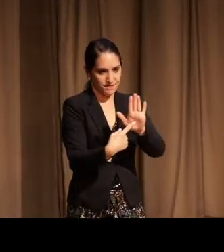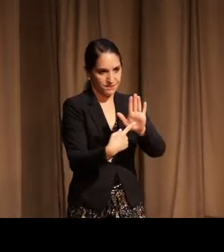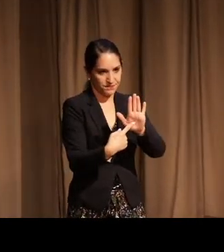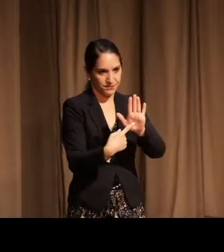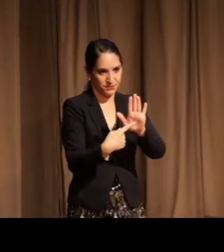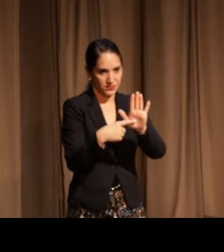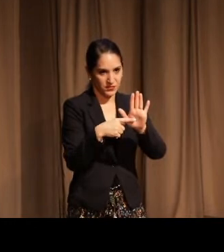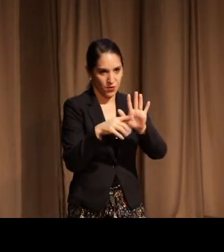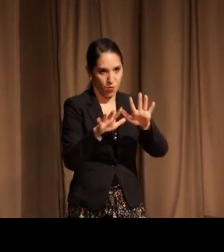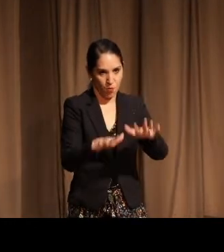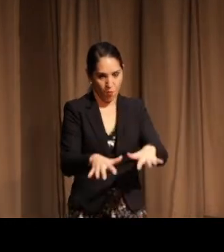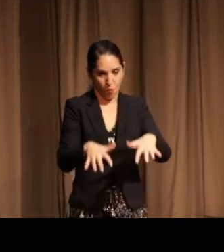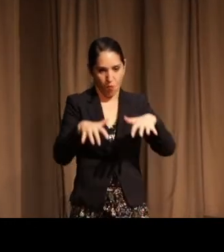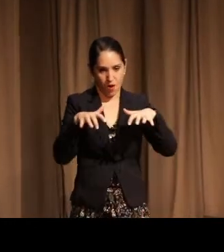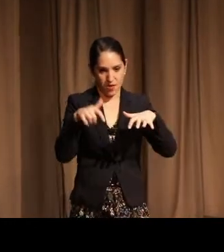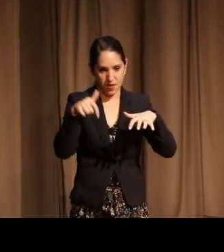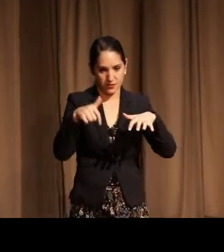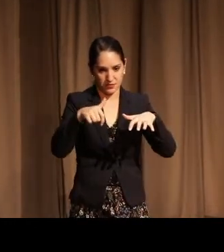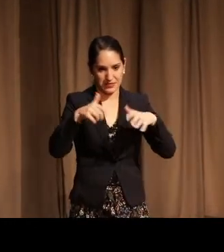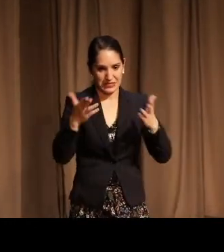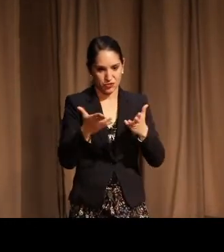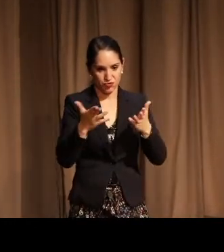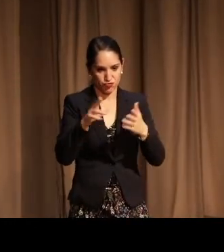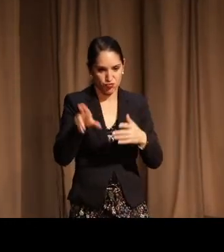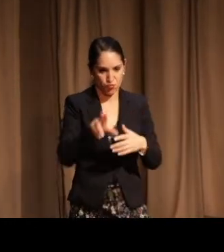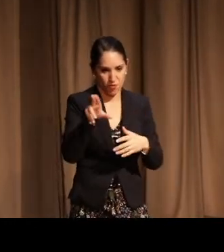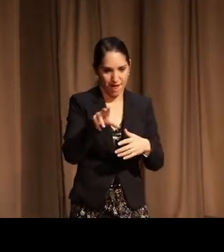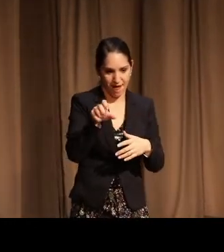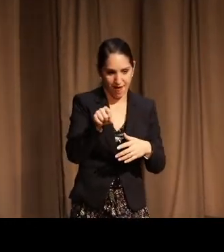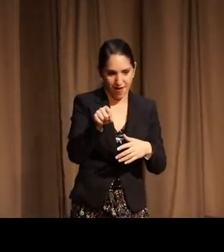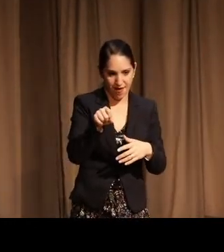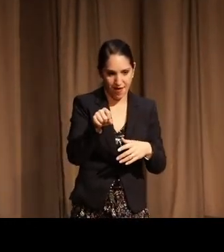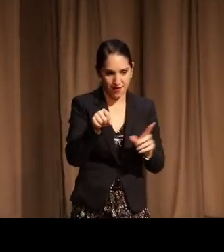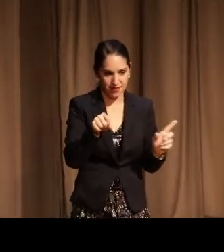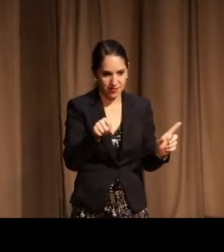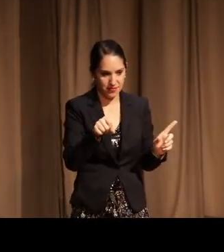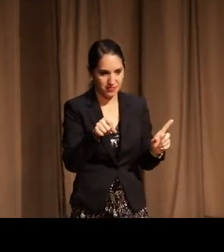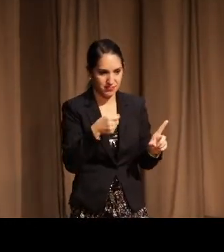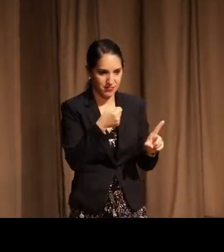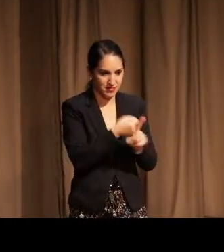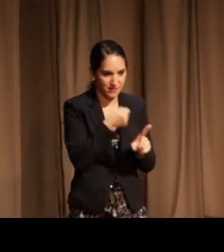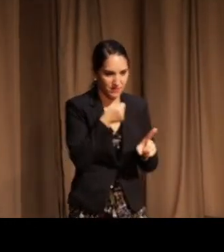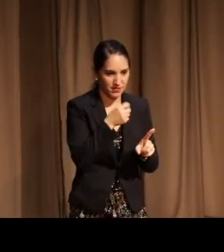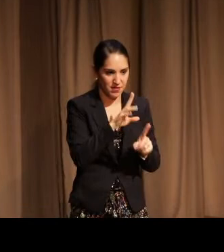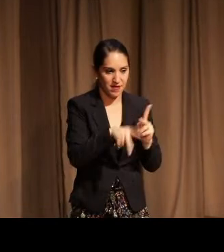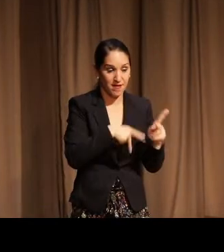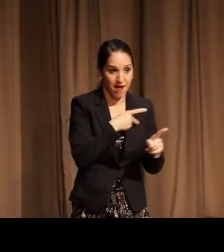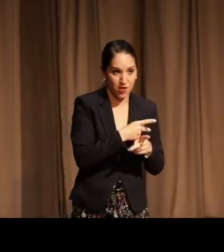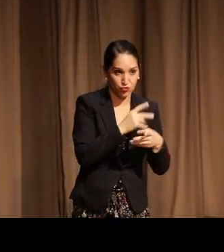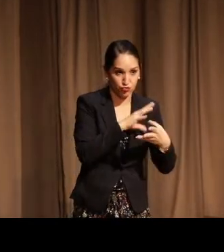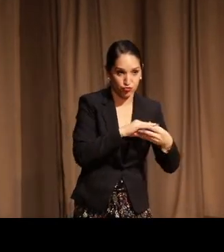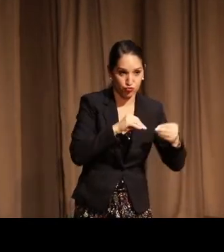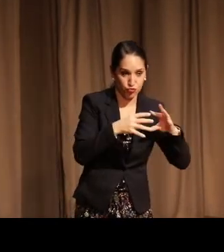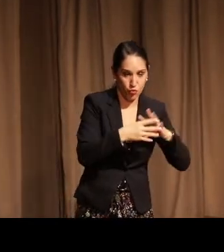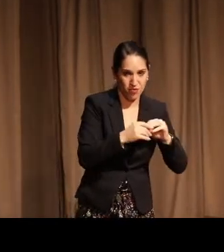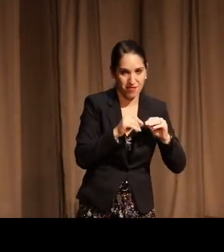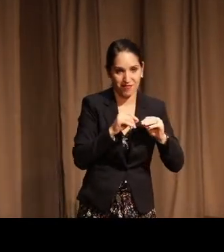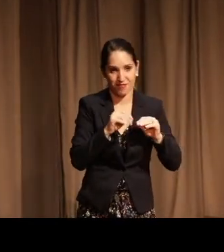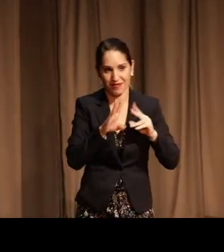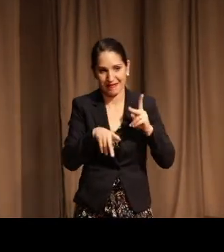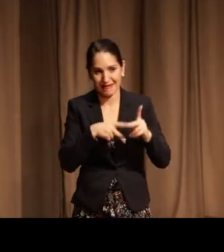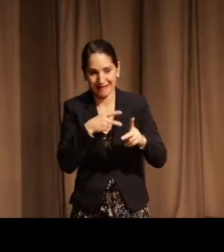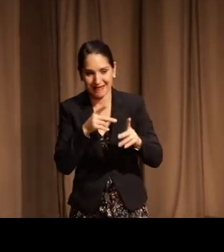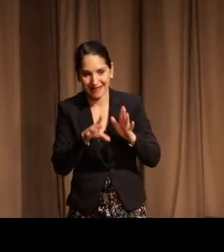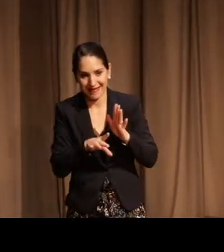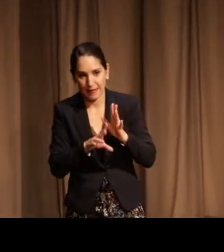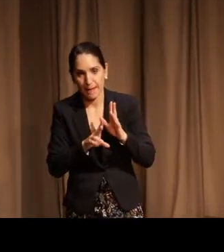in the United States, did it affect the types of stories and the figures and the way that you went about